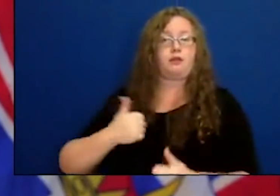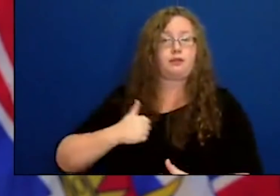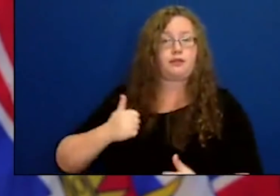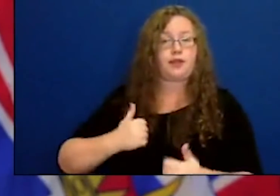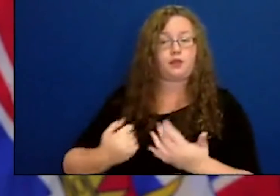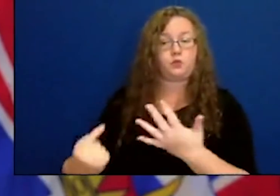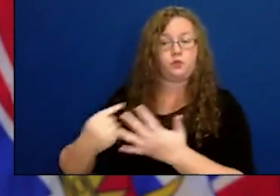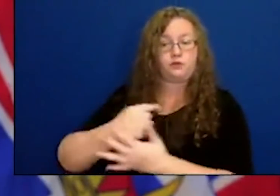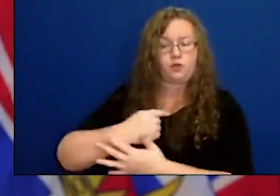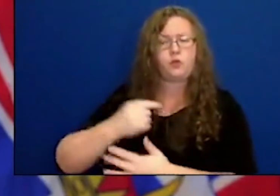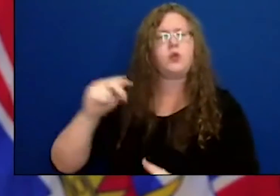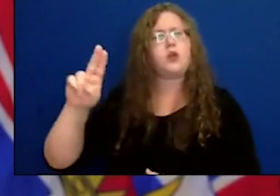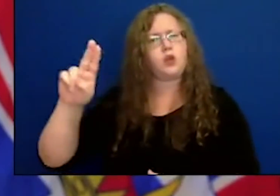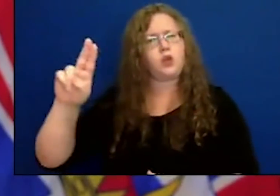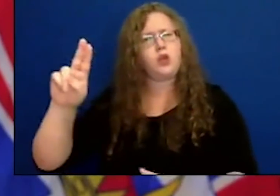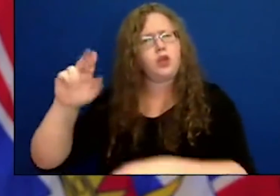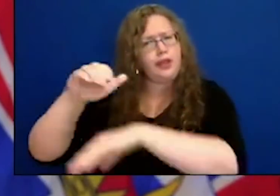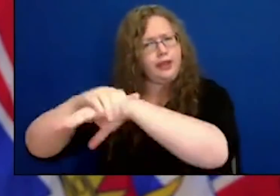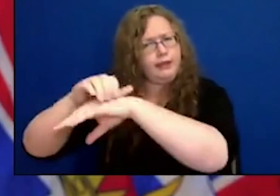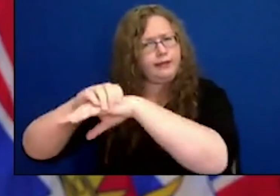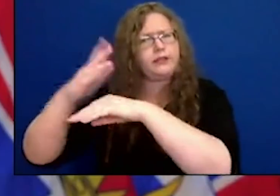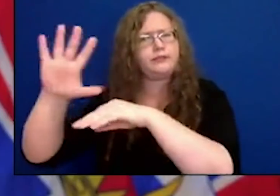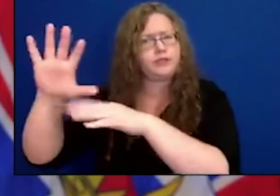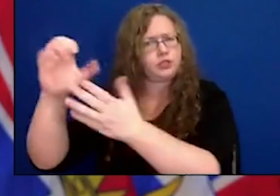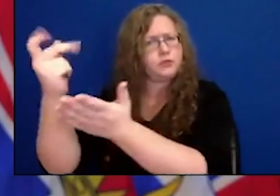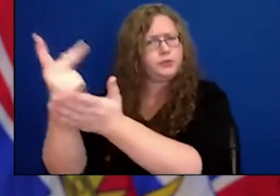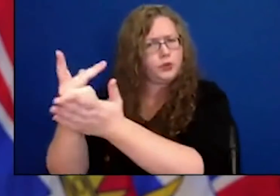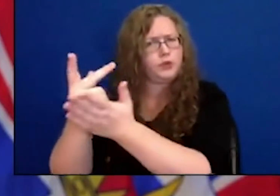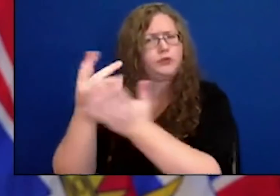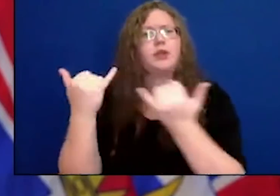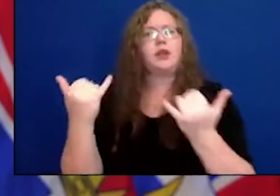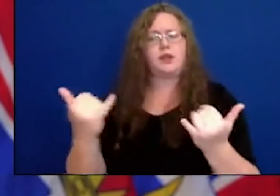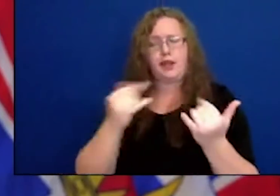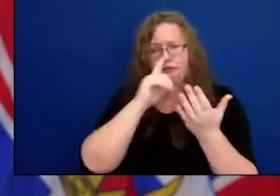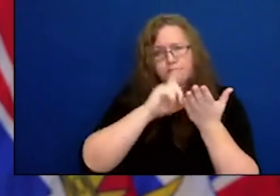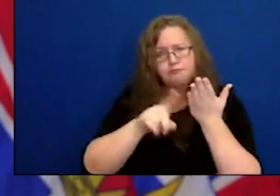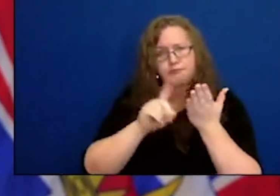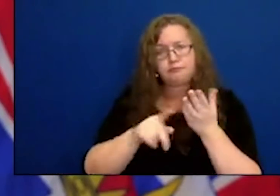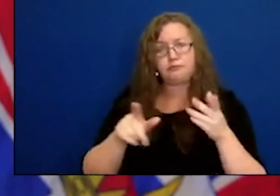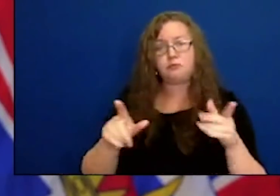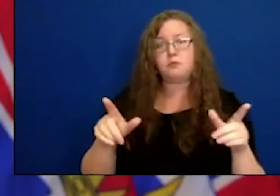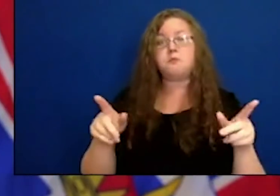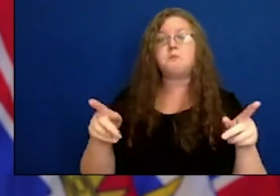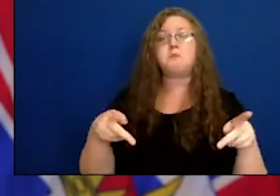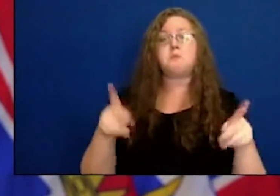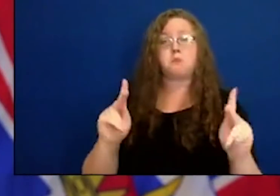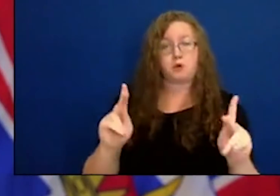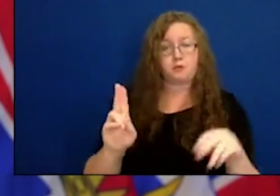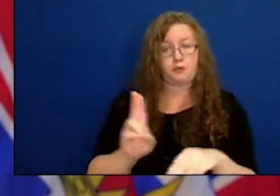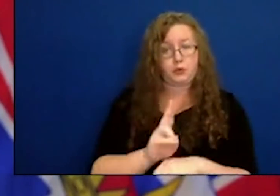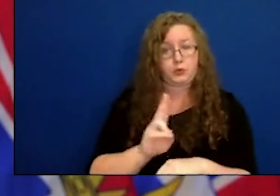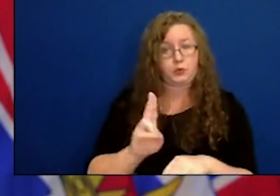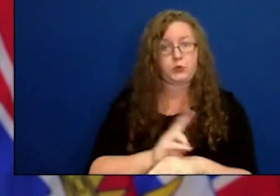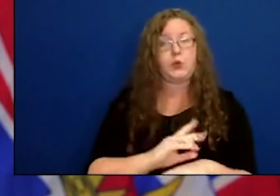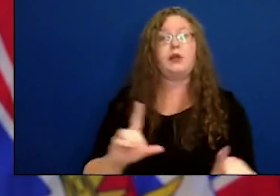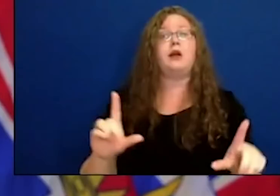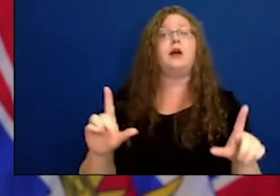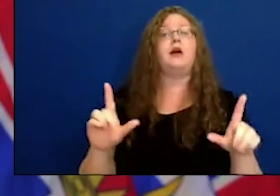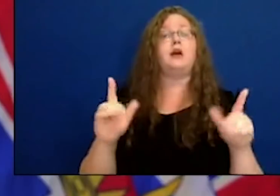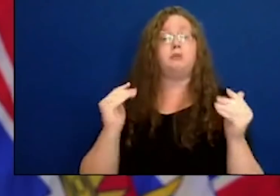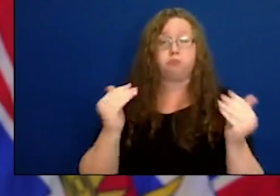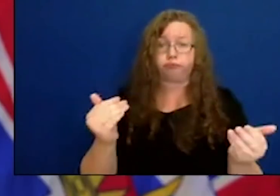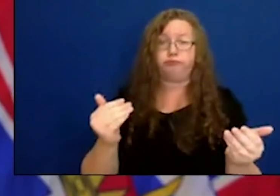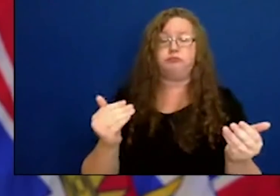notice of compliance, which is a license for its use here in Canada. And so as soon as that product is available and licensed, we will be ready